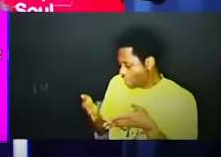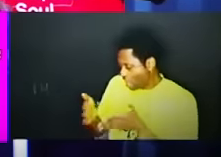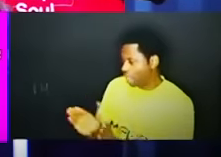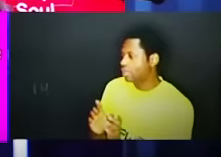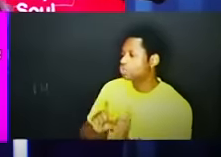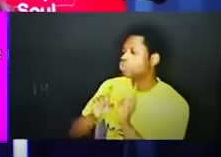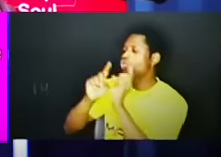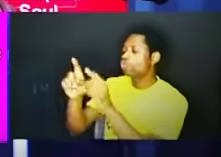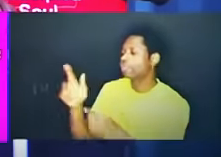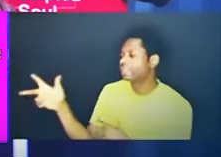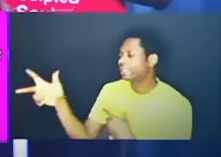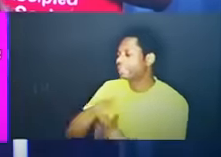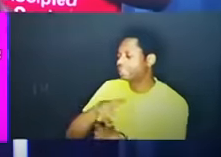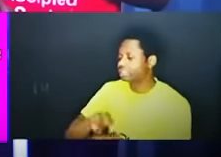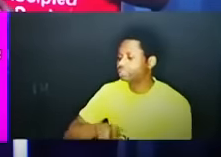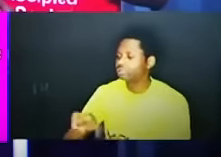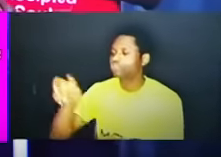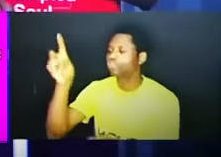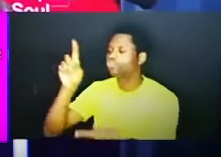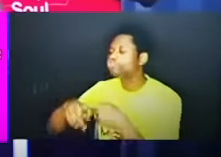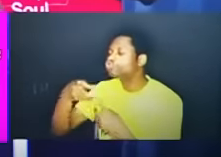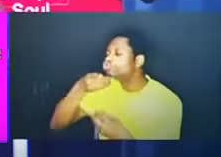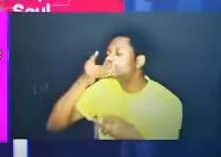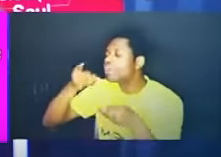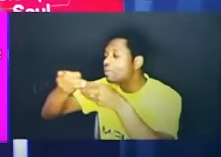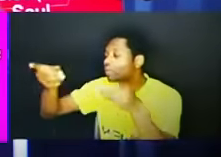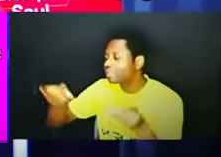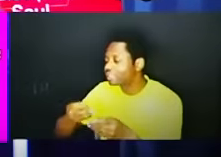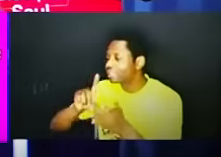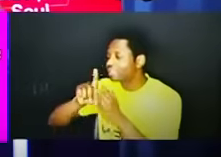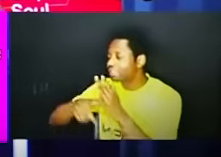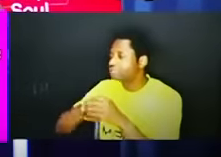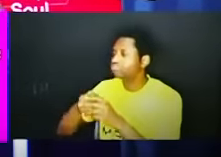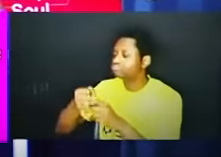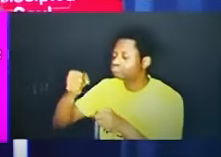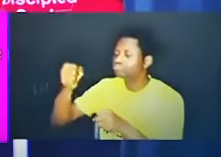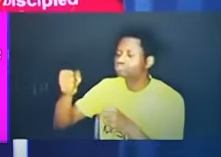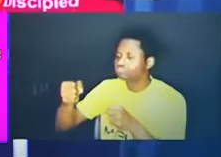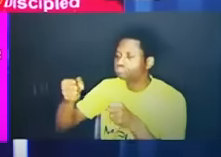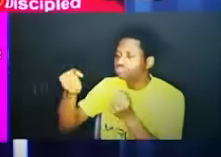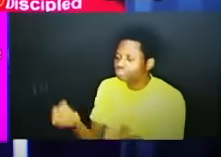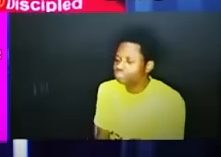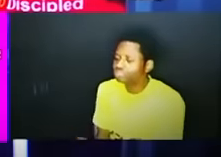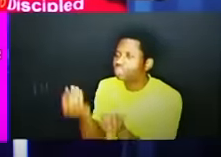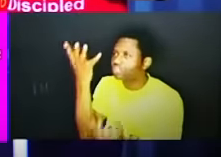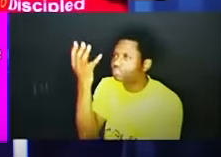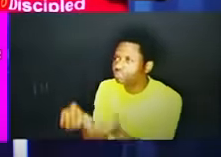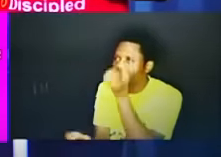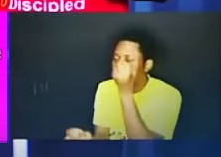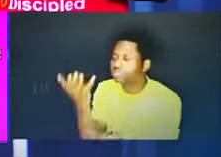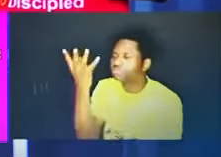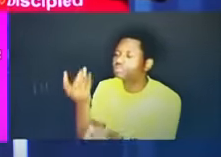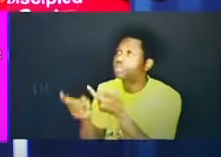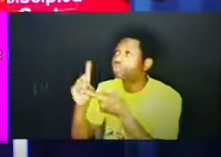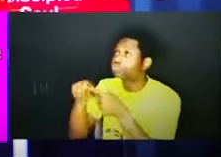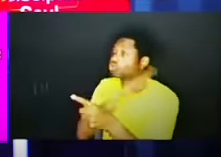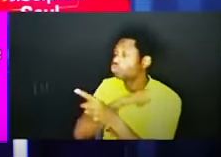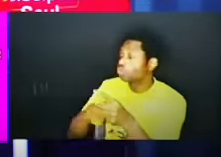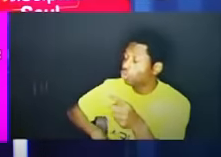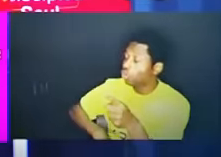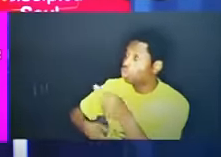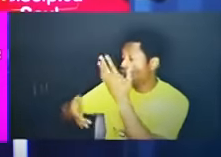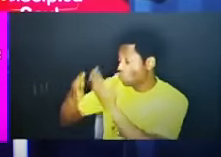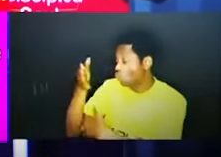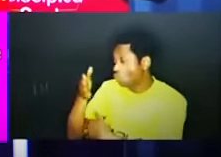the wilderness to offer sacrifices to the Lord our God, or he may strike us with